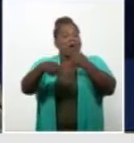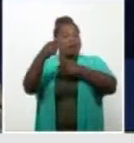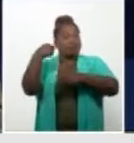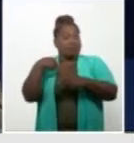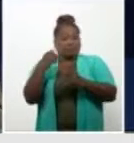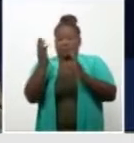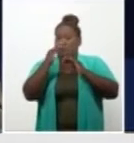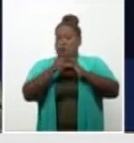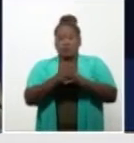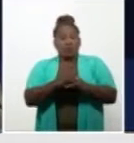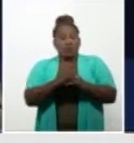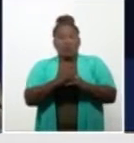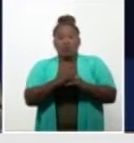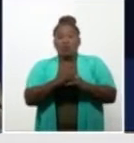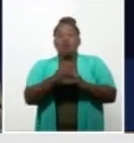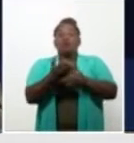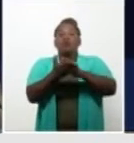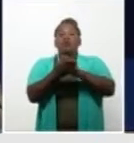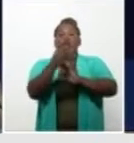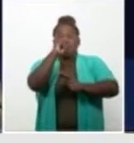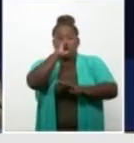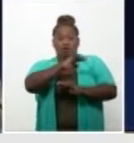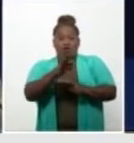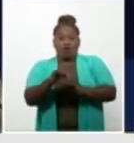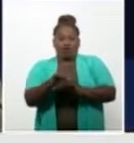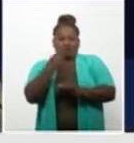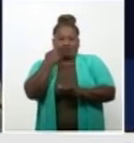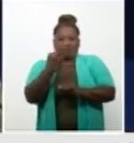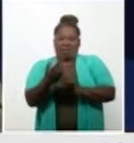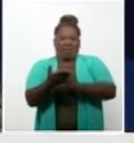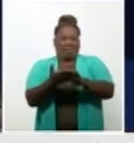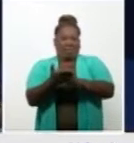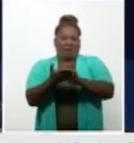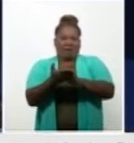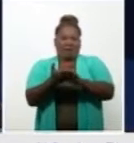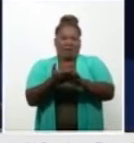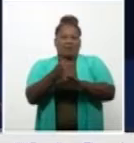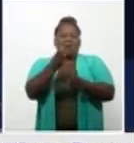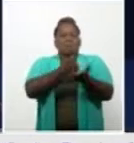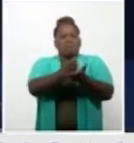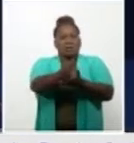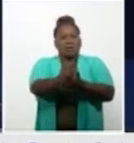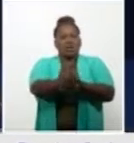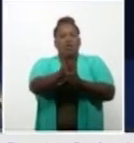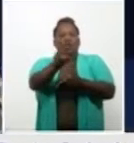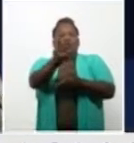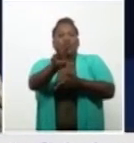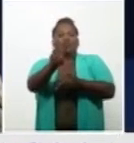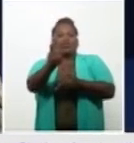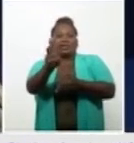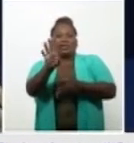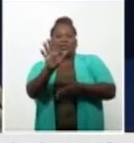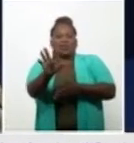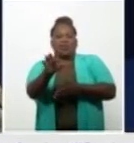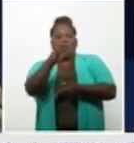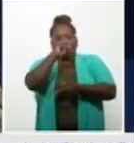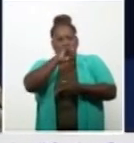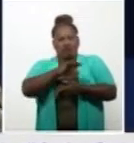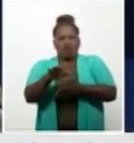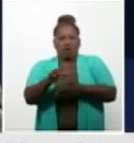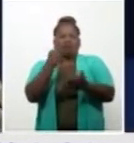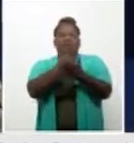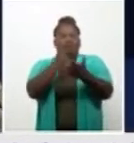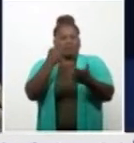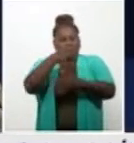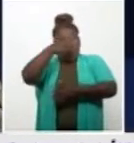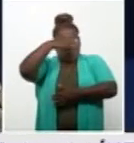No children were diagnosed yesterday with the disease, and the number of children identified with the disease of the island